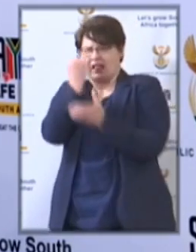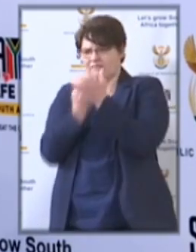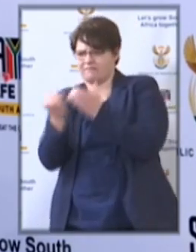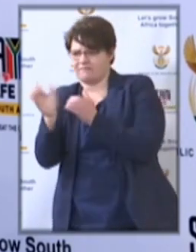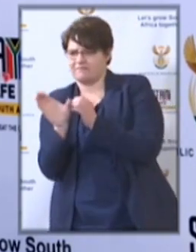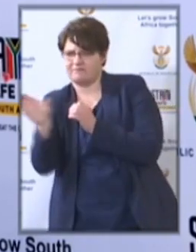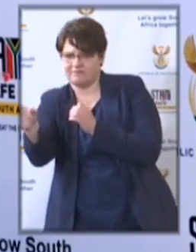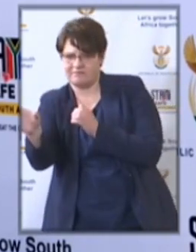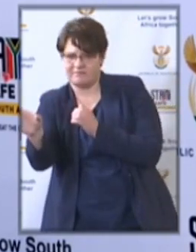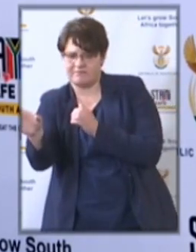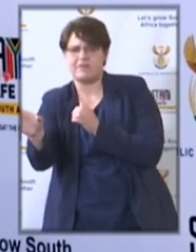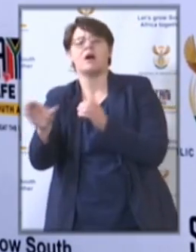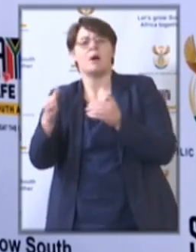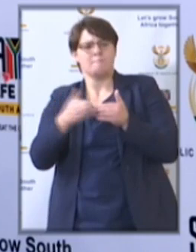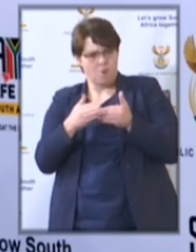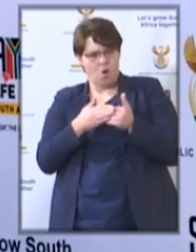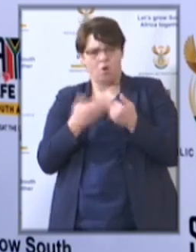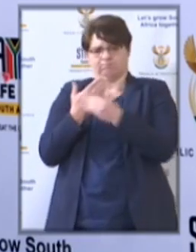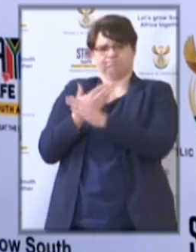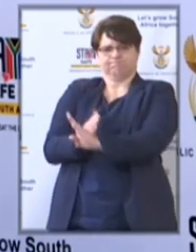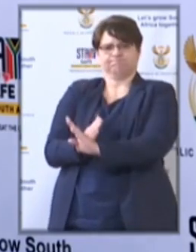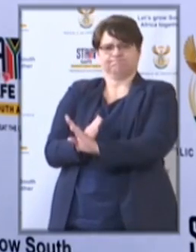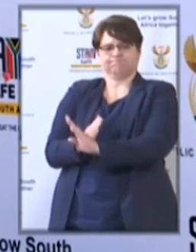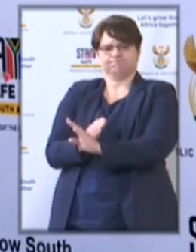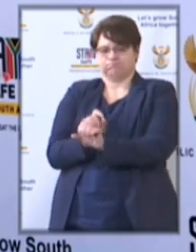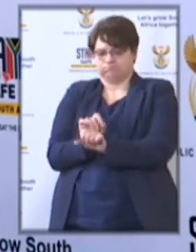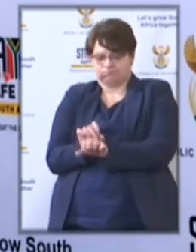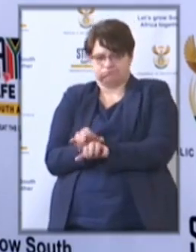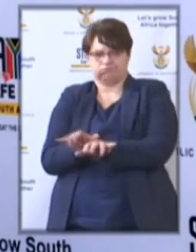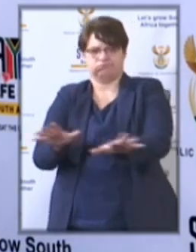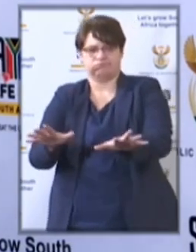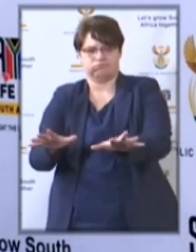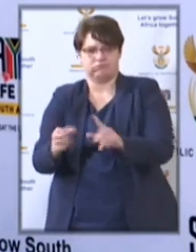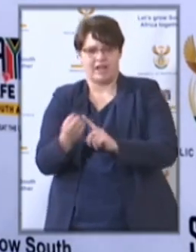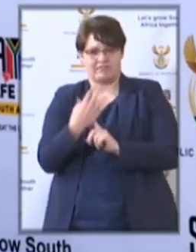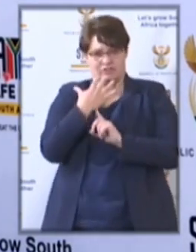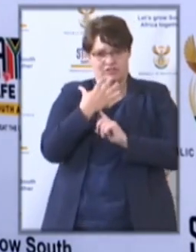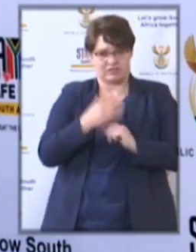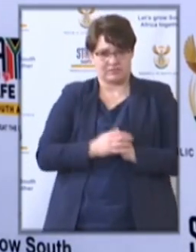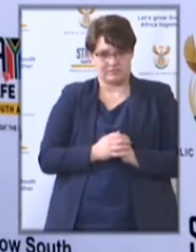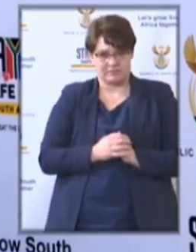self-isolation, further assisting towards limiting the spread of the infection